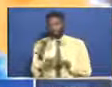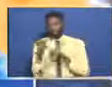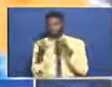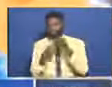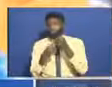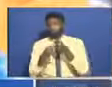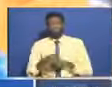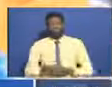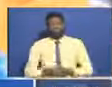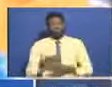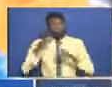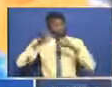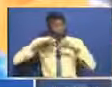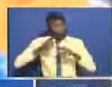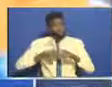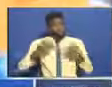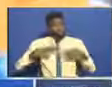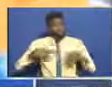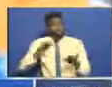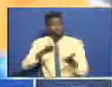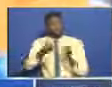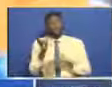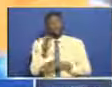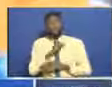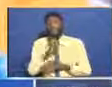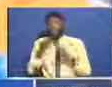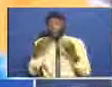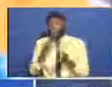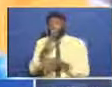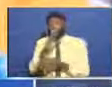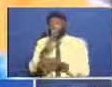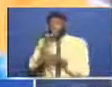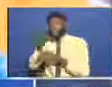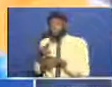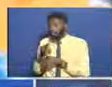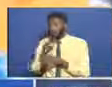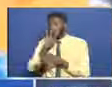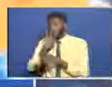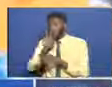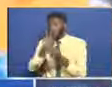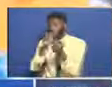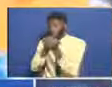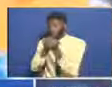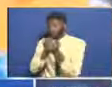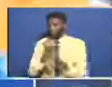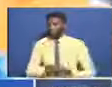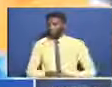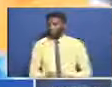pushes the cumulative fatalities to 3,410.